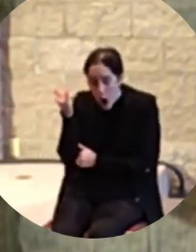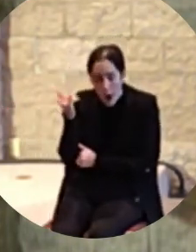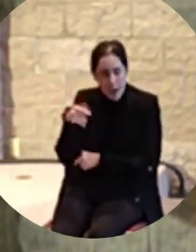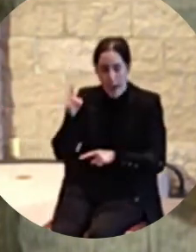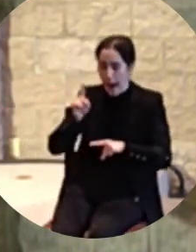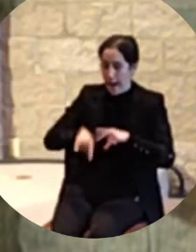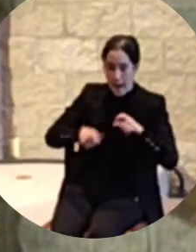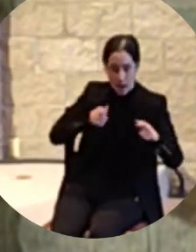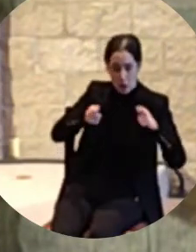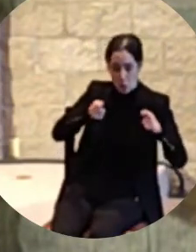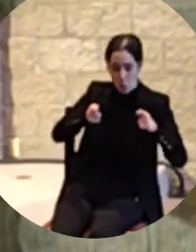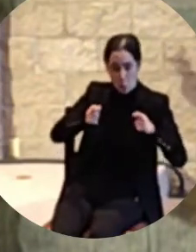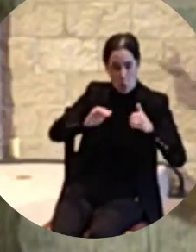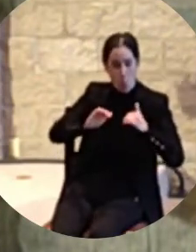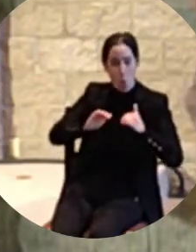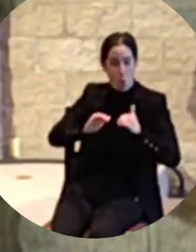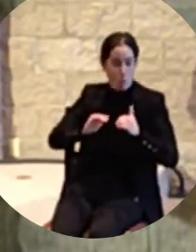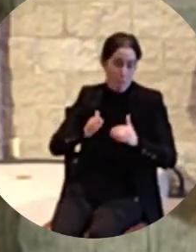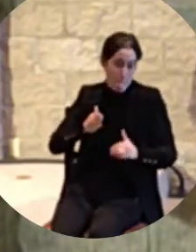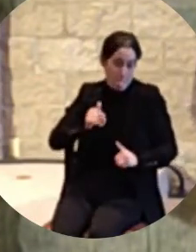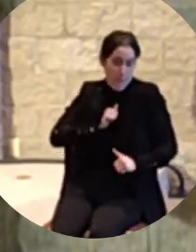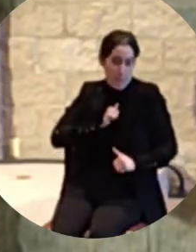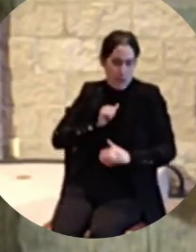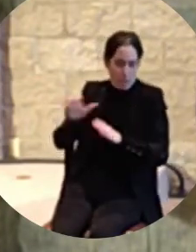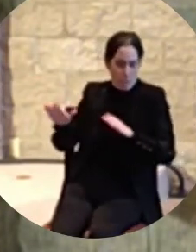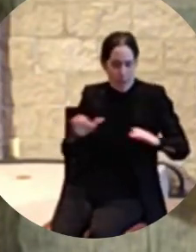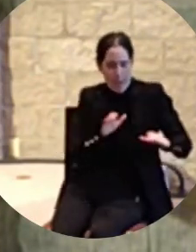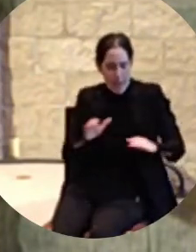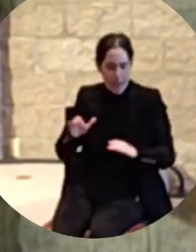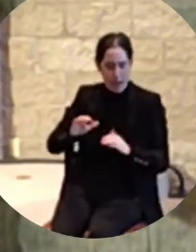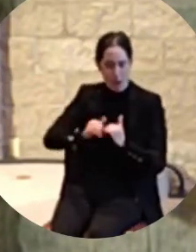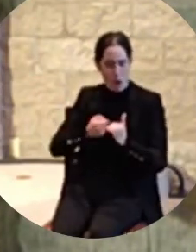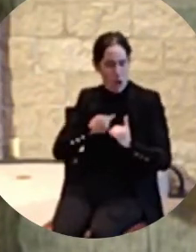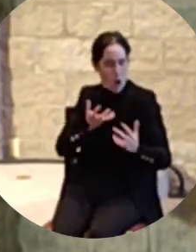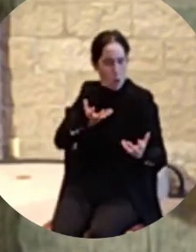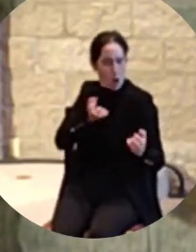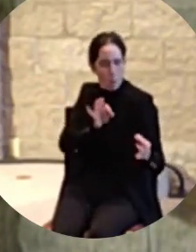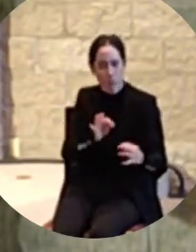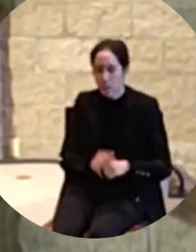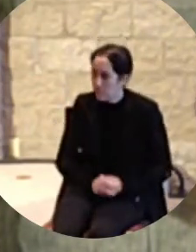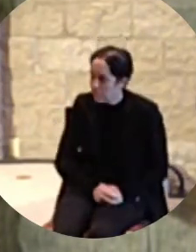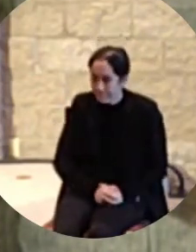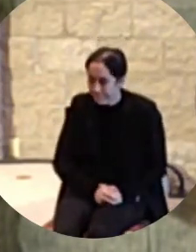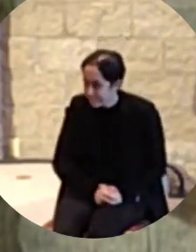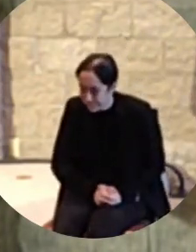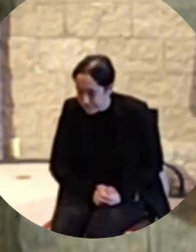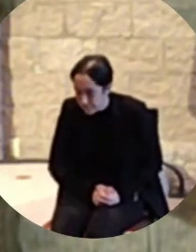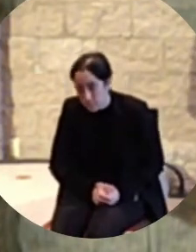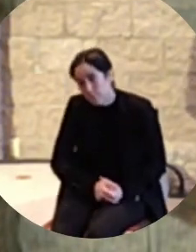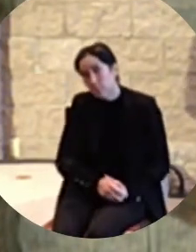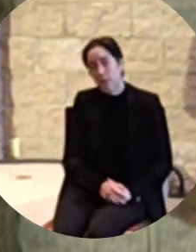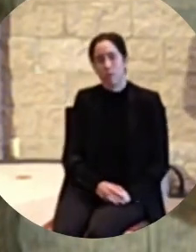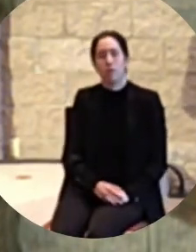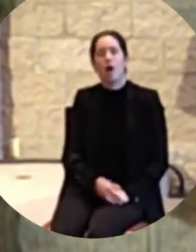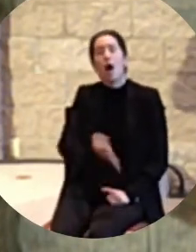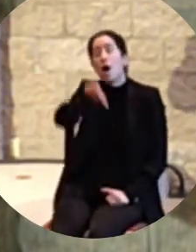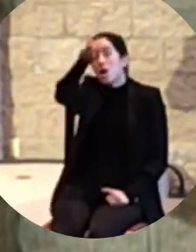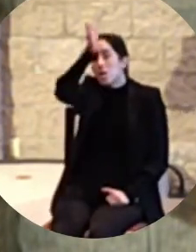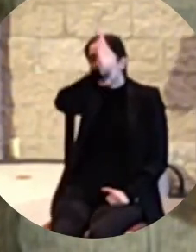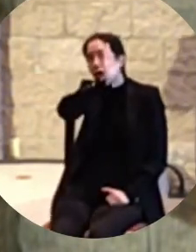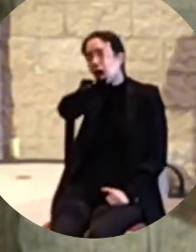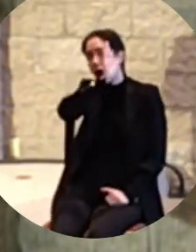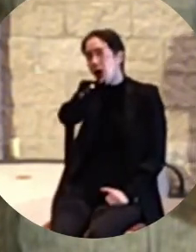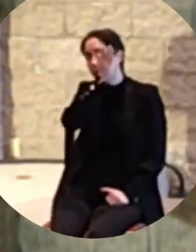power within ourselves to do it all by ourselves. It's the God presence within that helps me to change my life. And